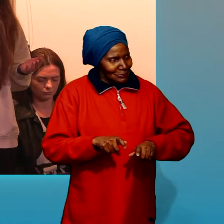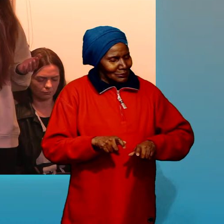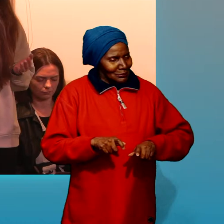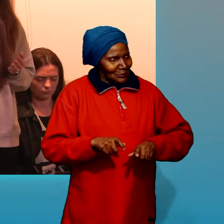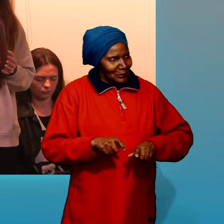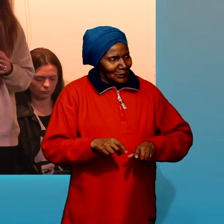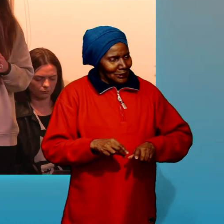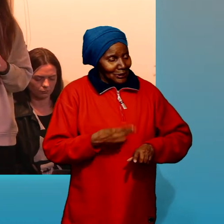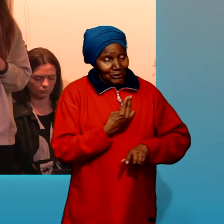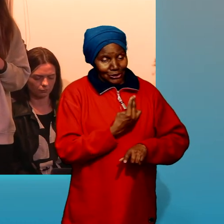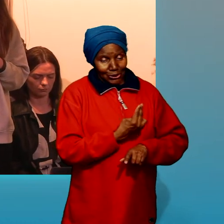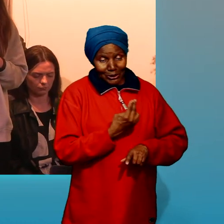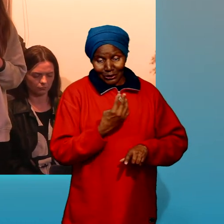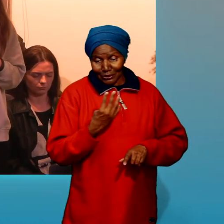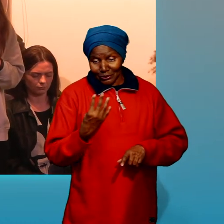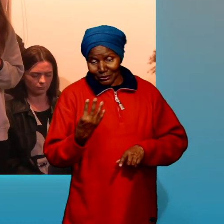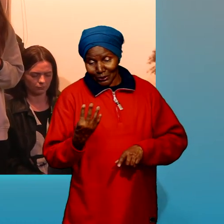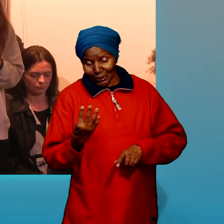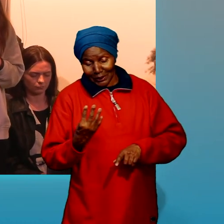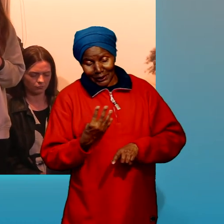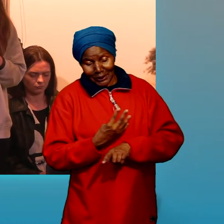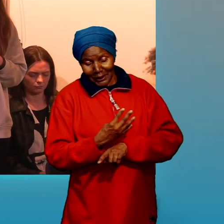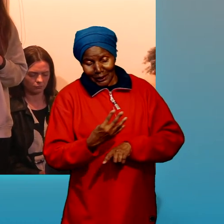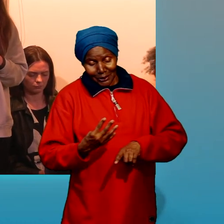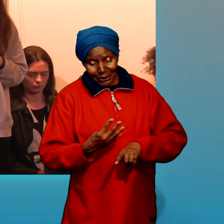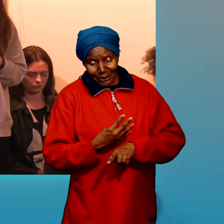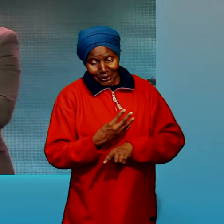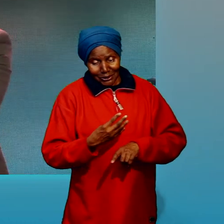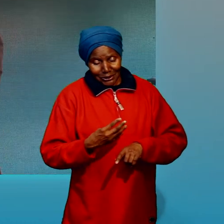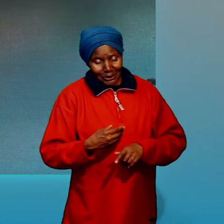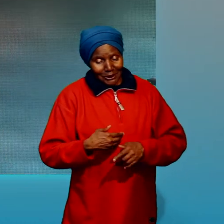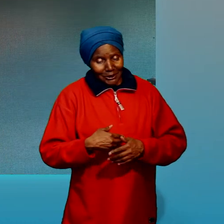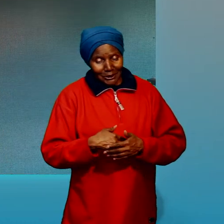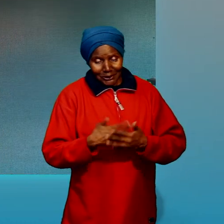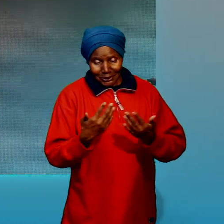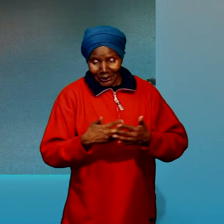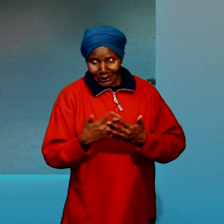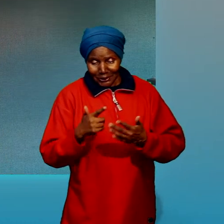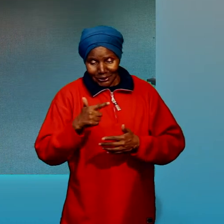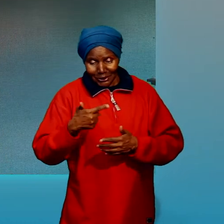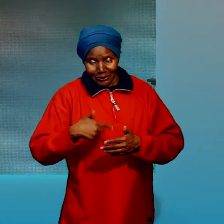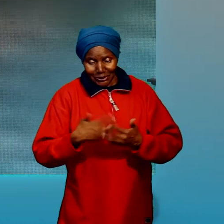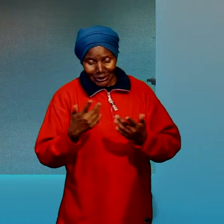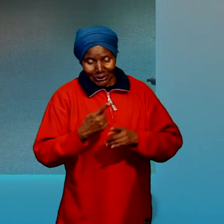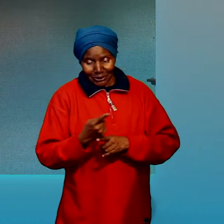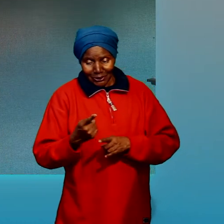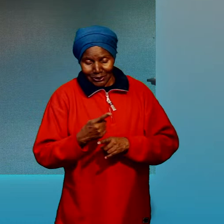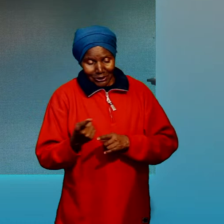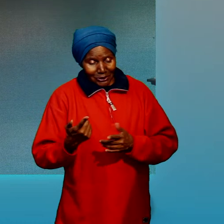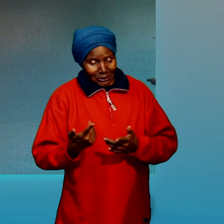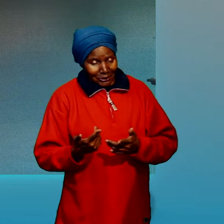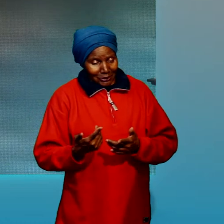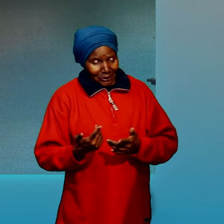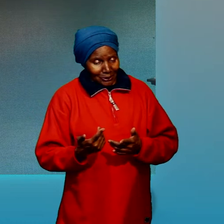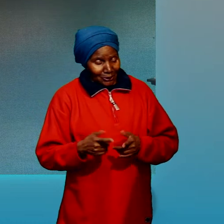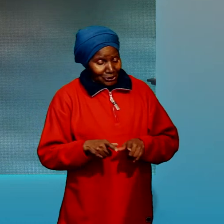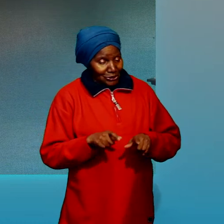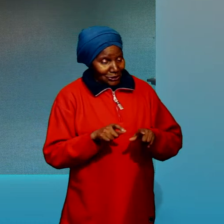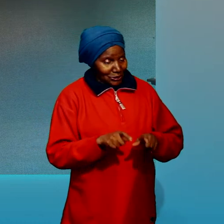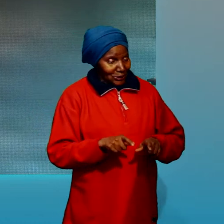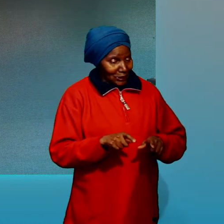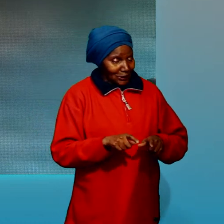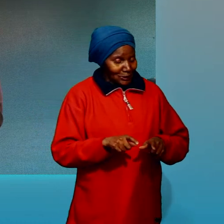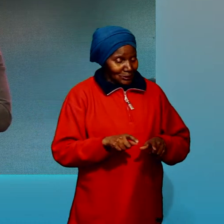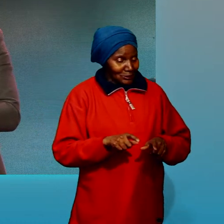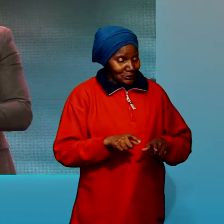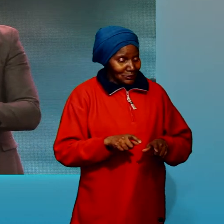24/7, 365. It's in those conditions that you will bear fruit.